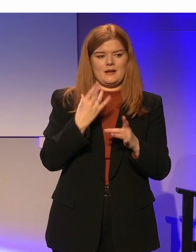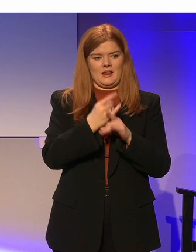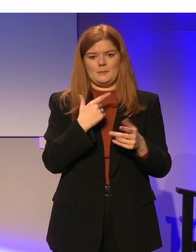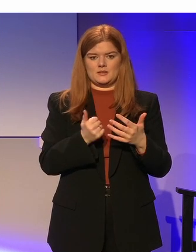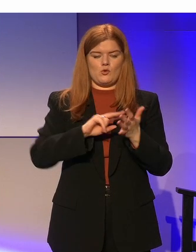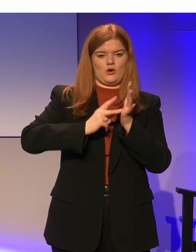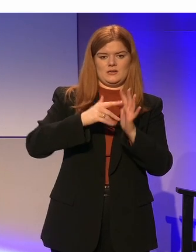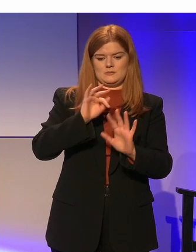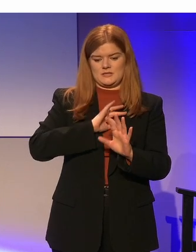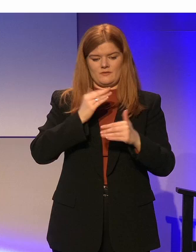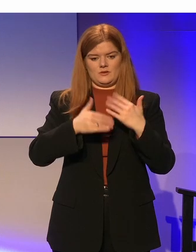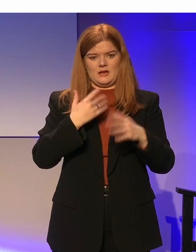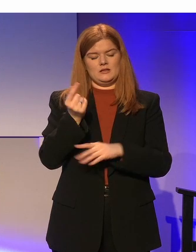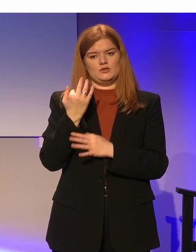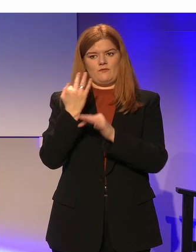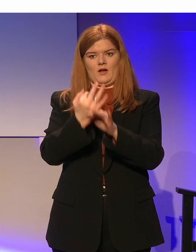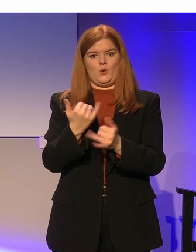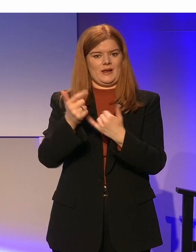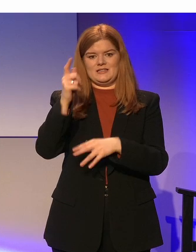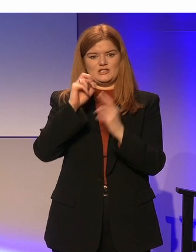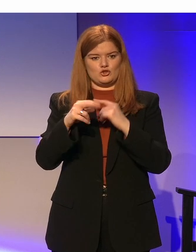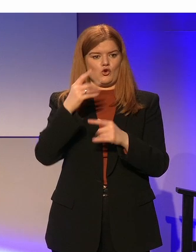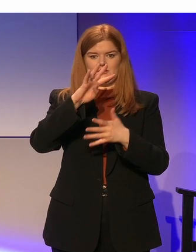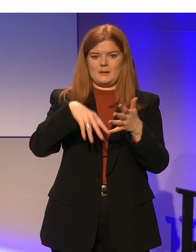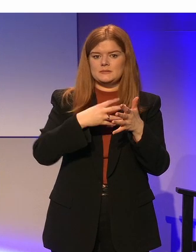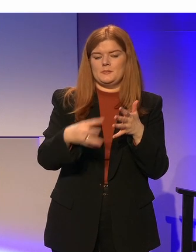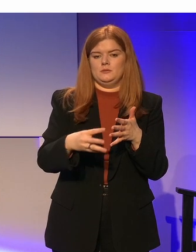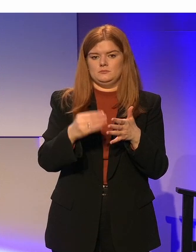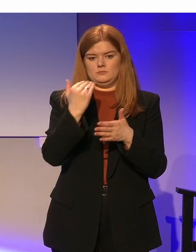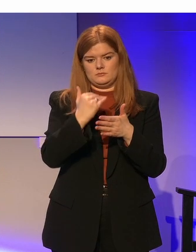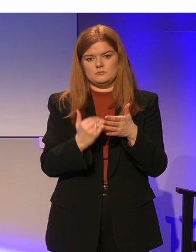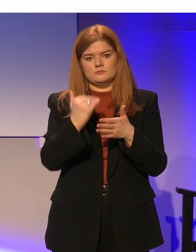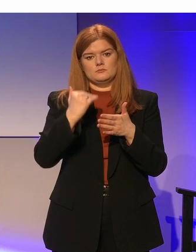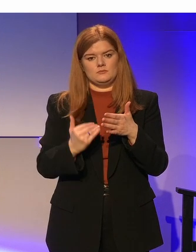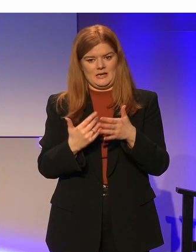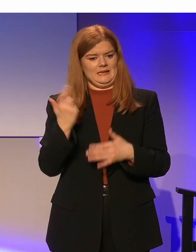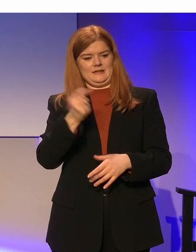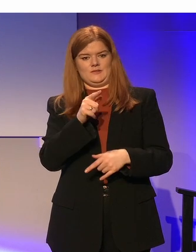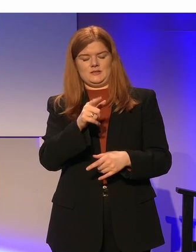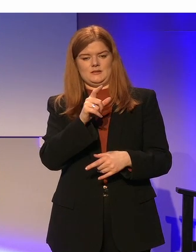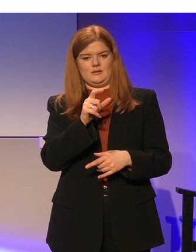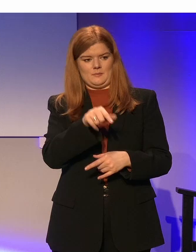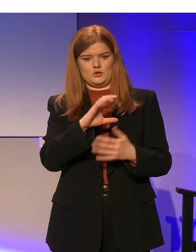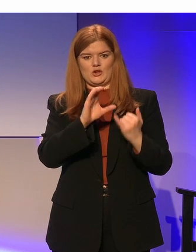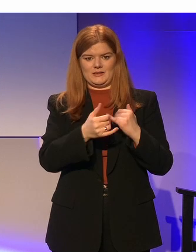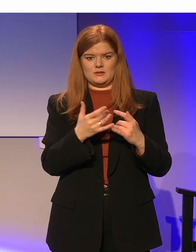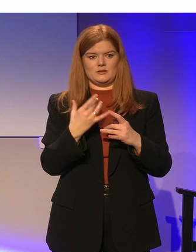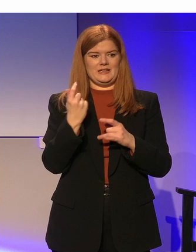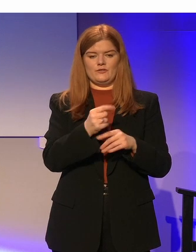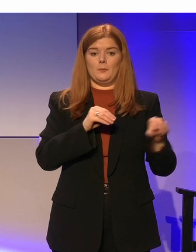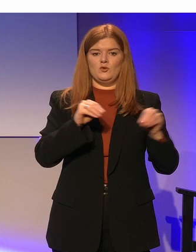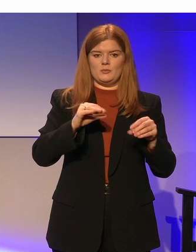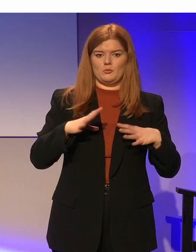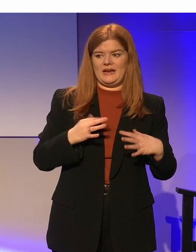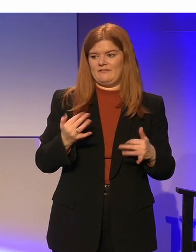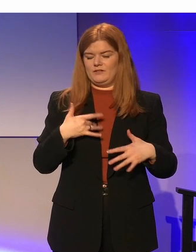to get organised and to follow their timetable, who allows them the opportunity to take those movement breaks when they